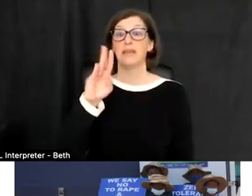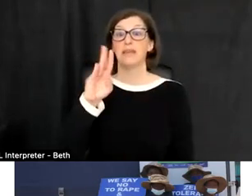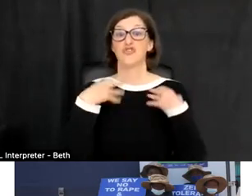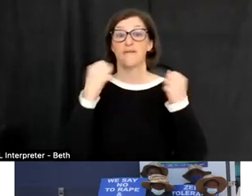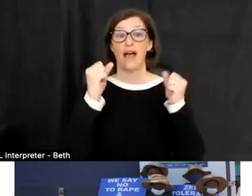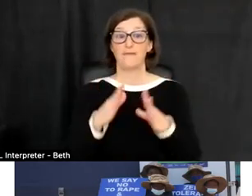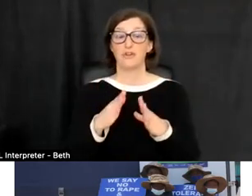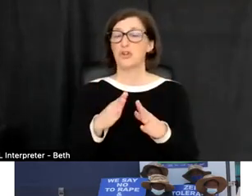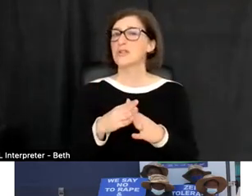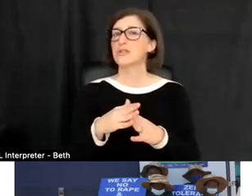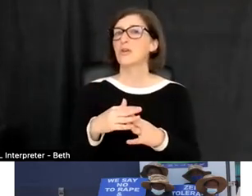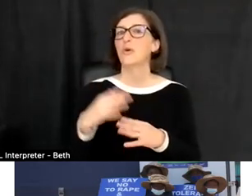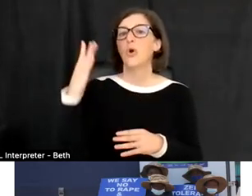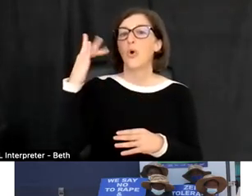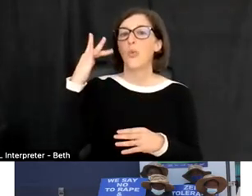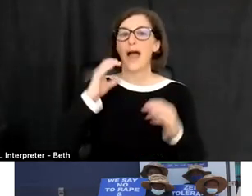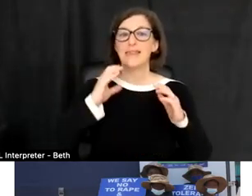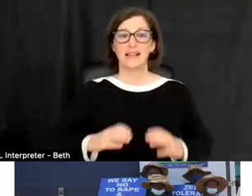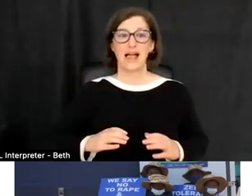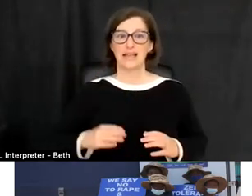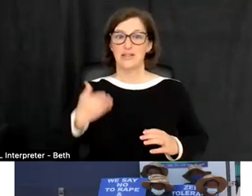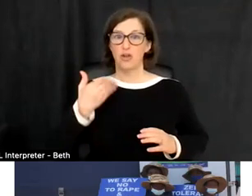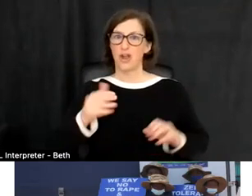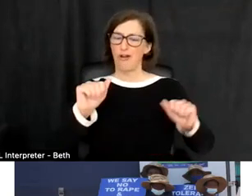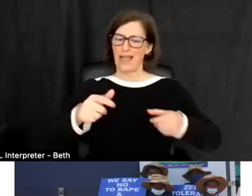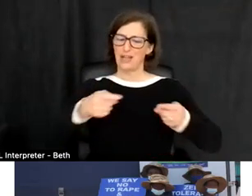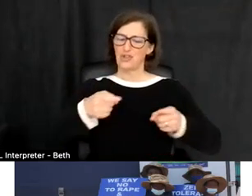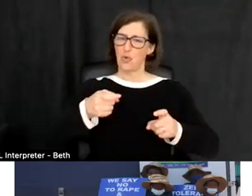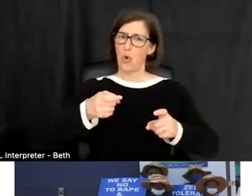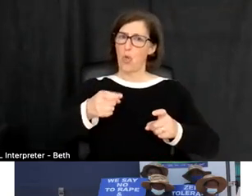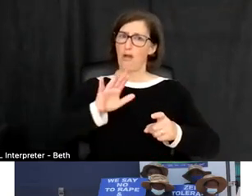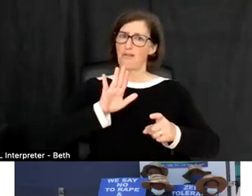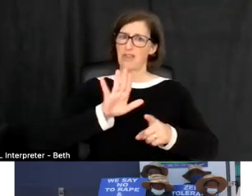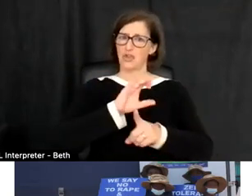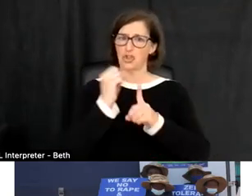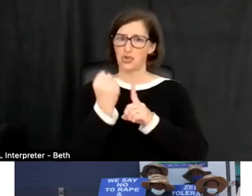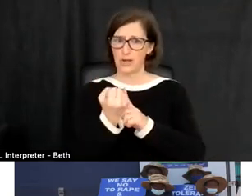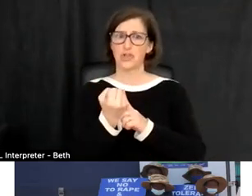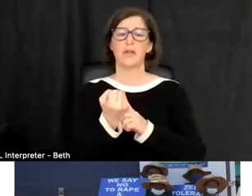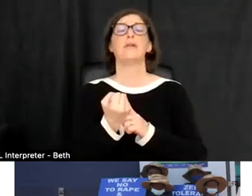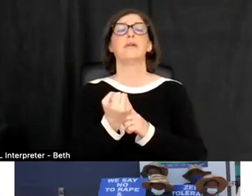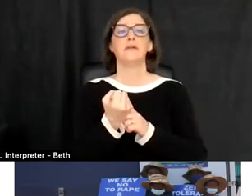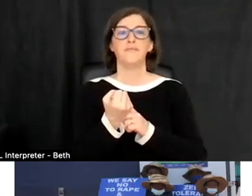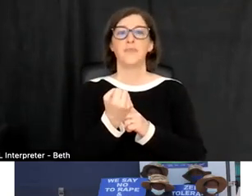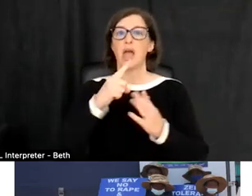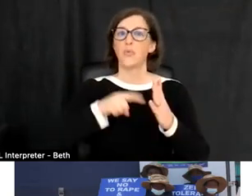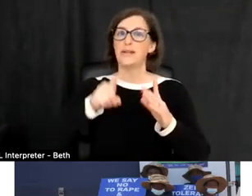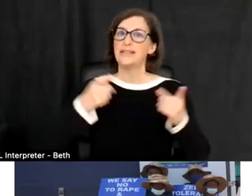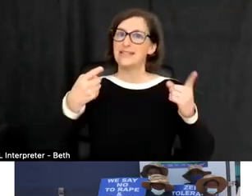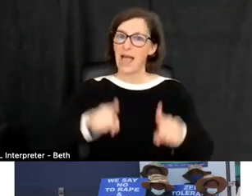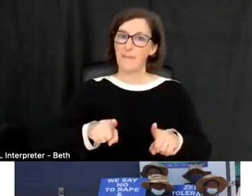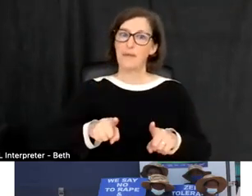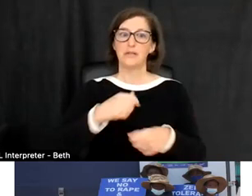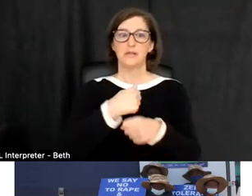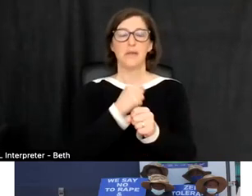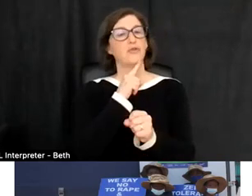principle that the clients are their own masters of their situation, and what needs to be done is just to make